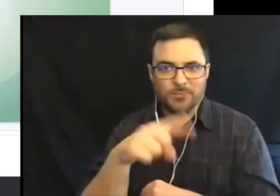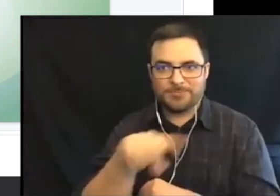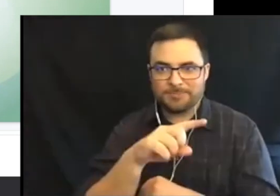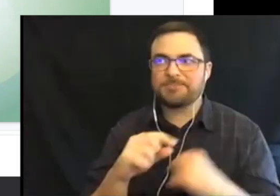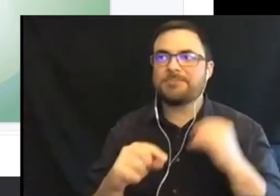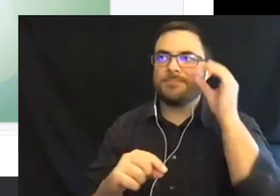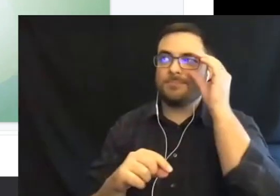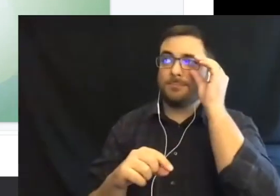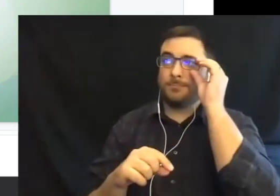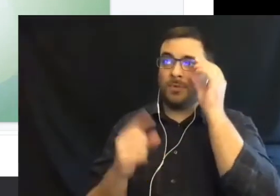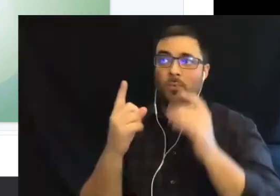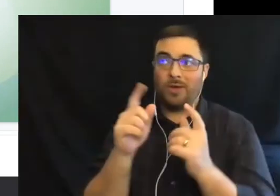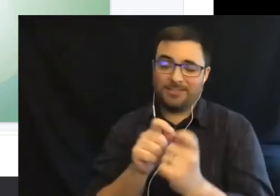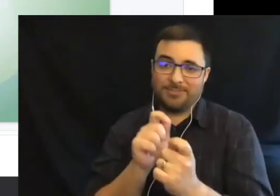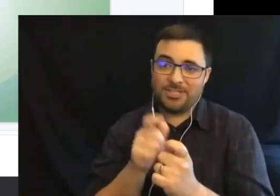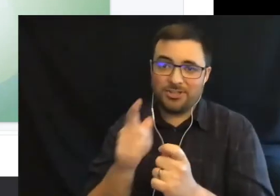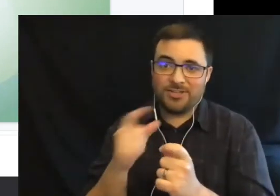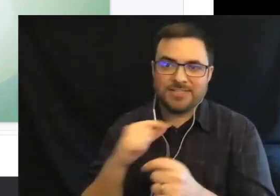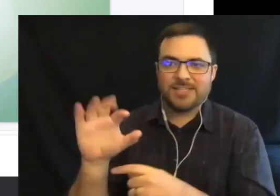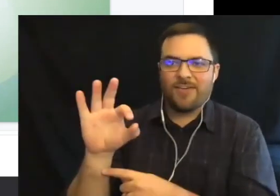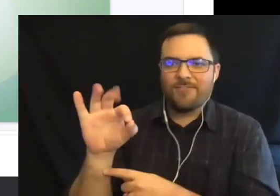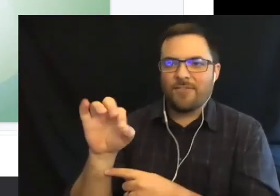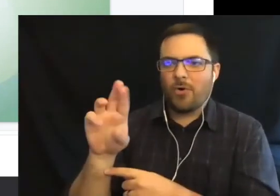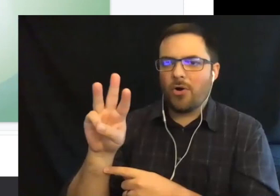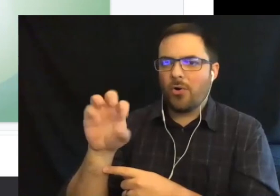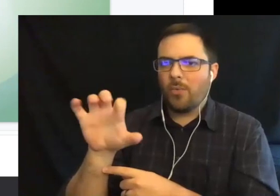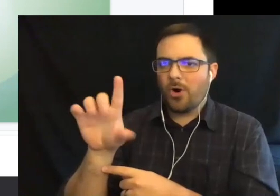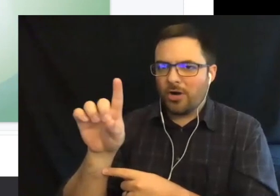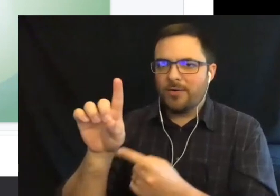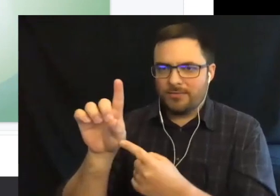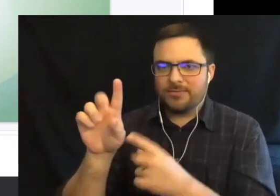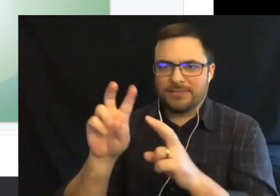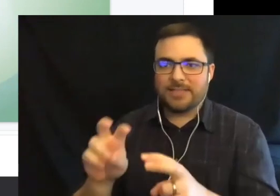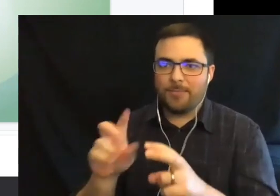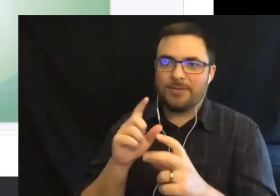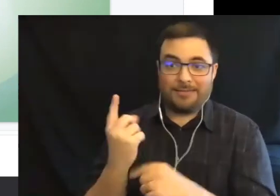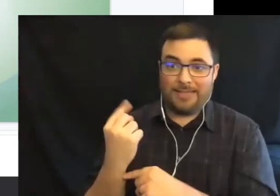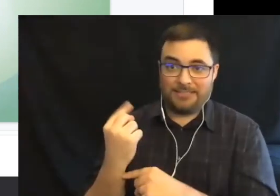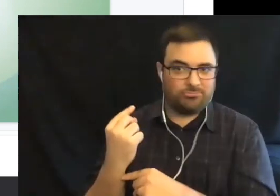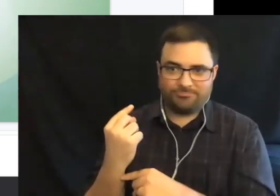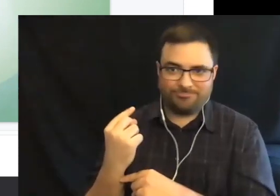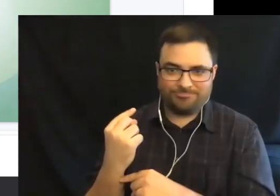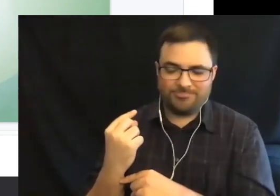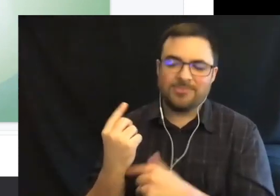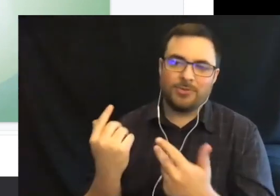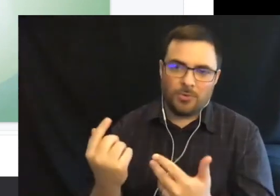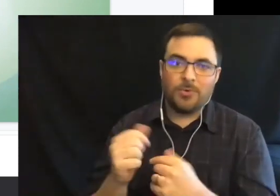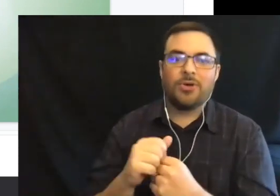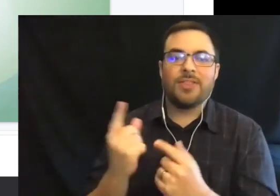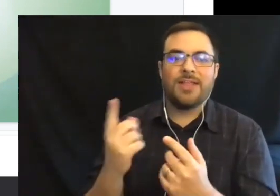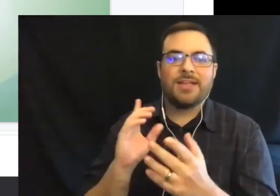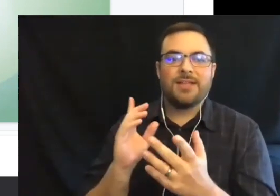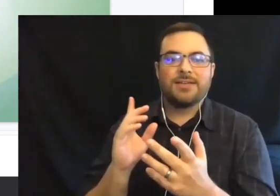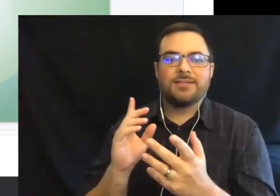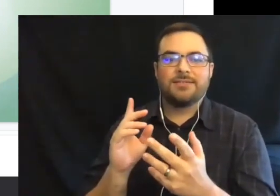is the forward. We didn't do that last year, so that we won't have data for that, but they did release the